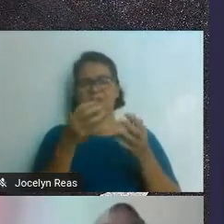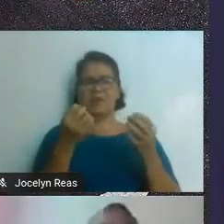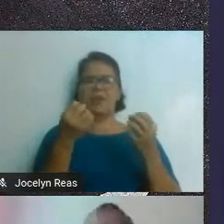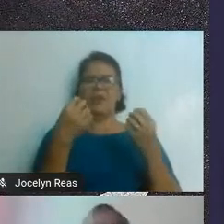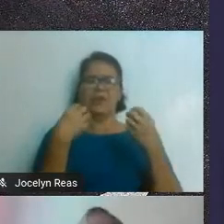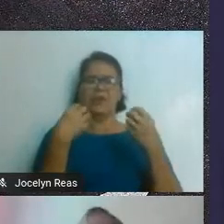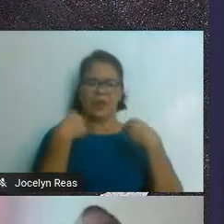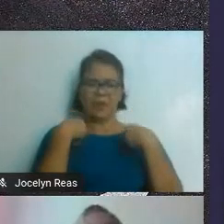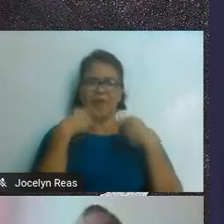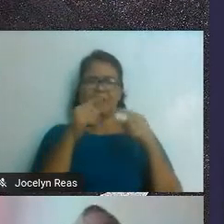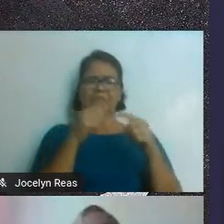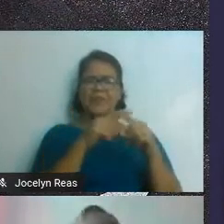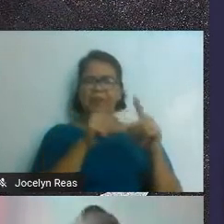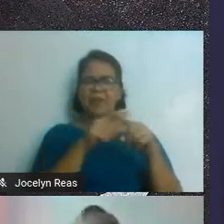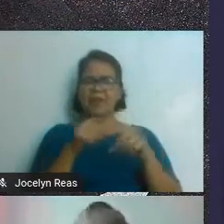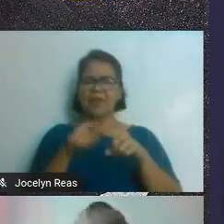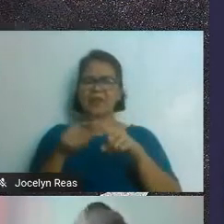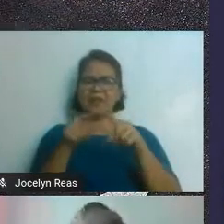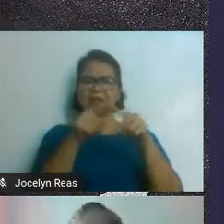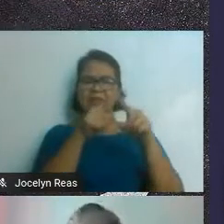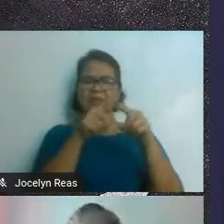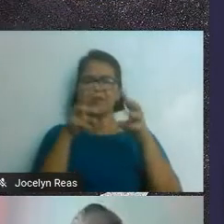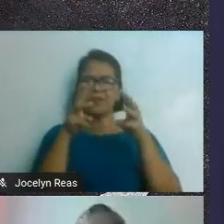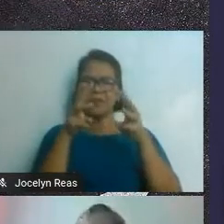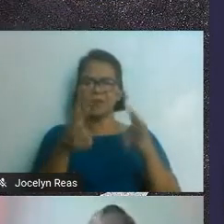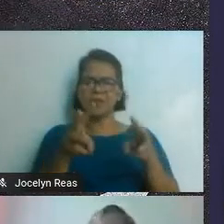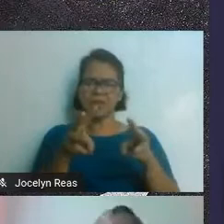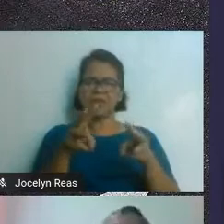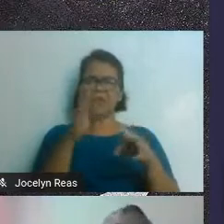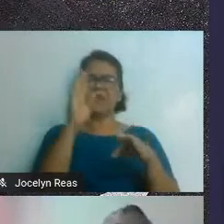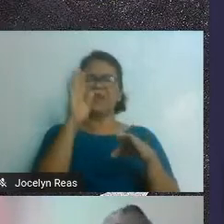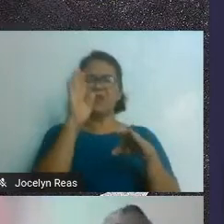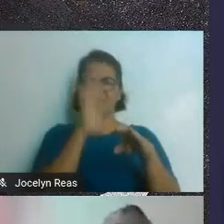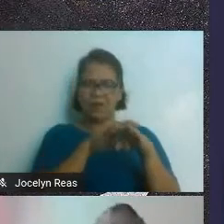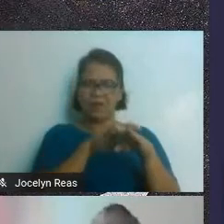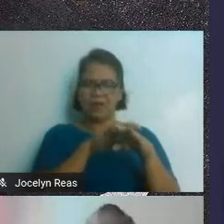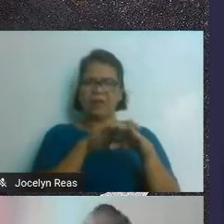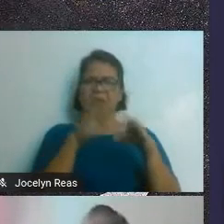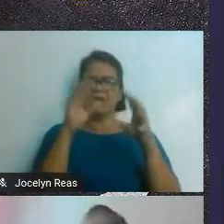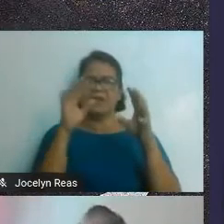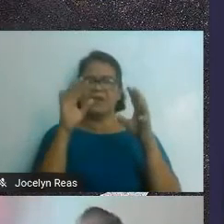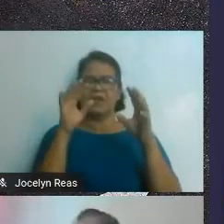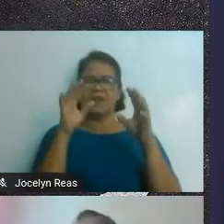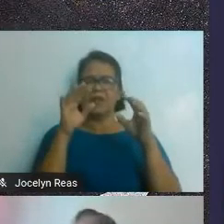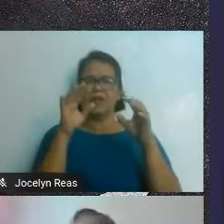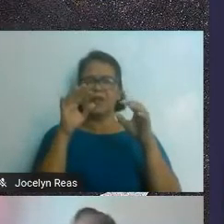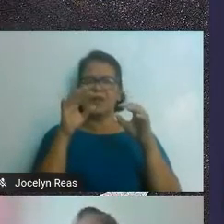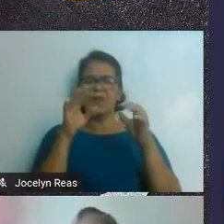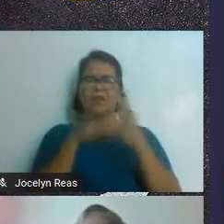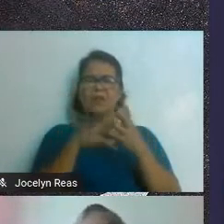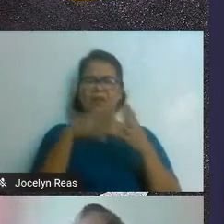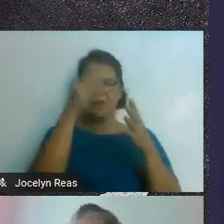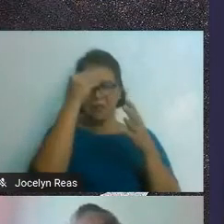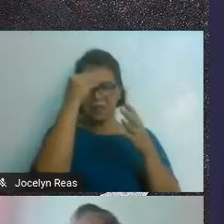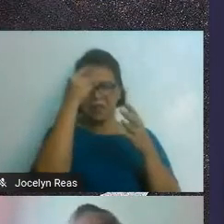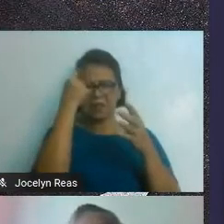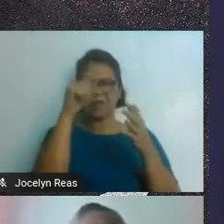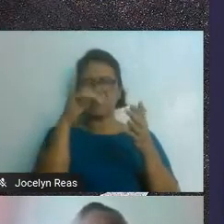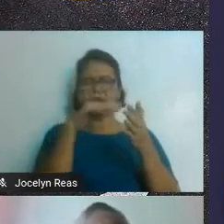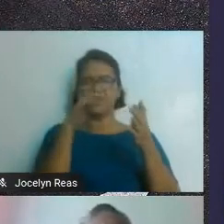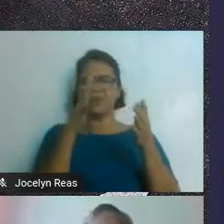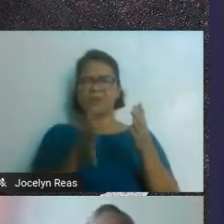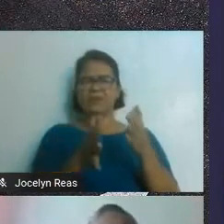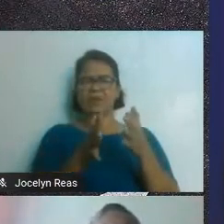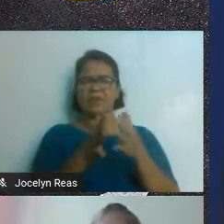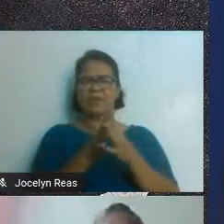be significantly affected by their own preferences. Sabi natin, naririnig natin nung time namin differentiated